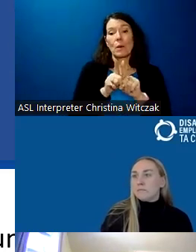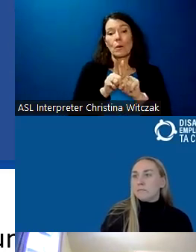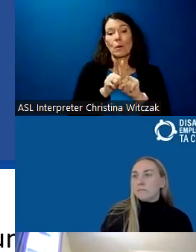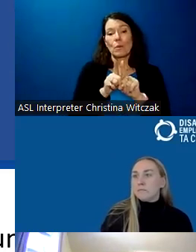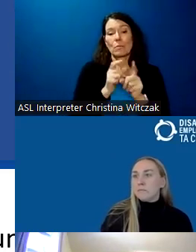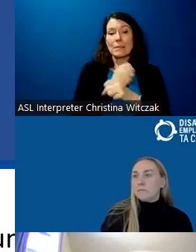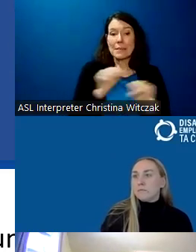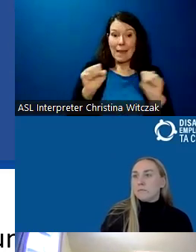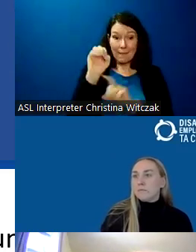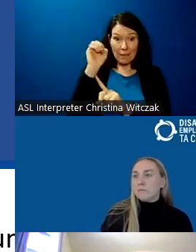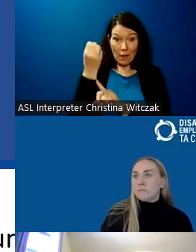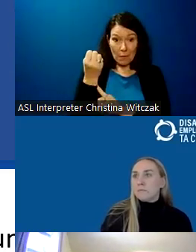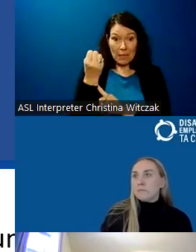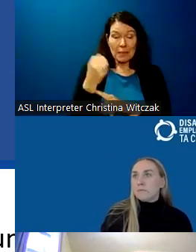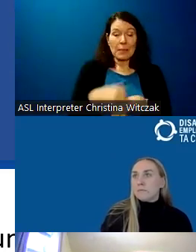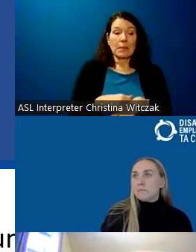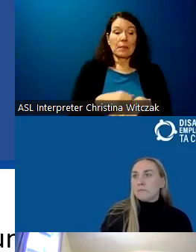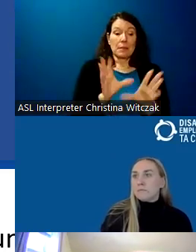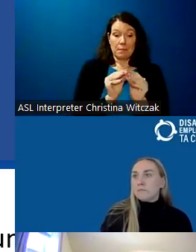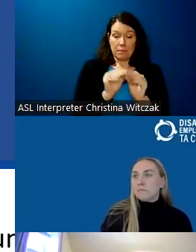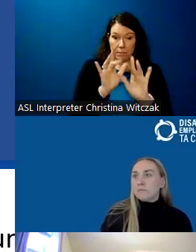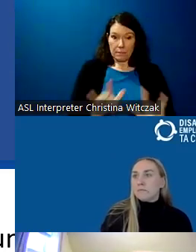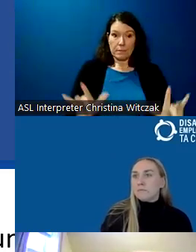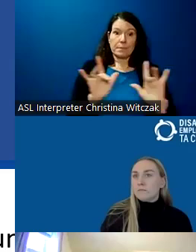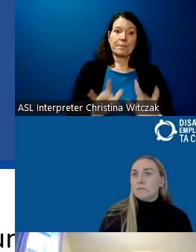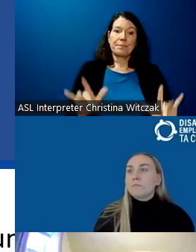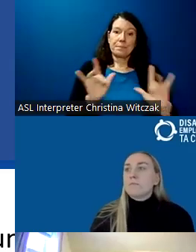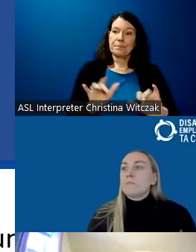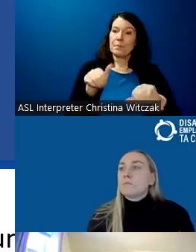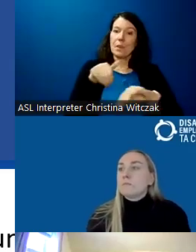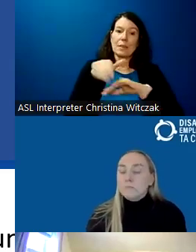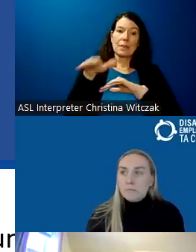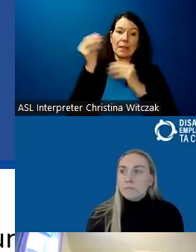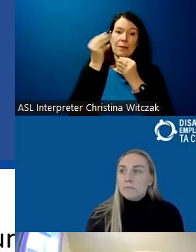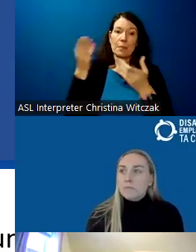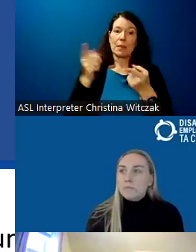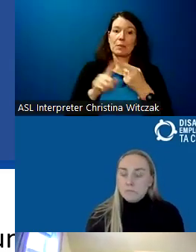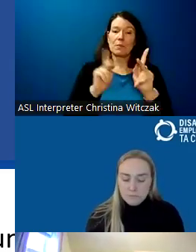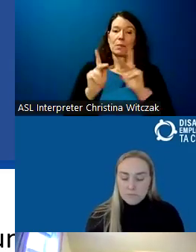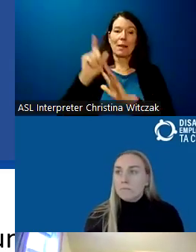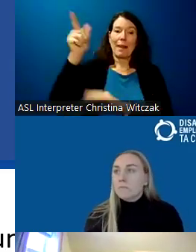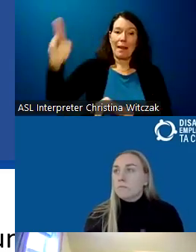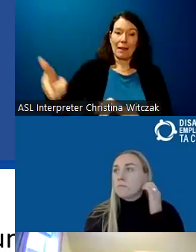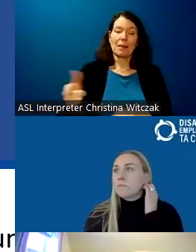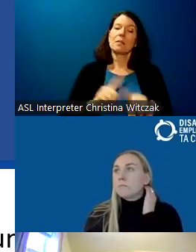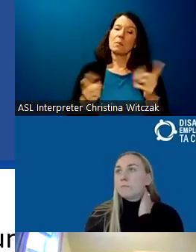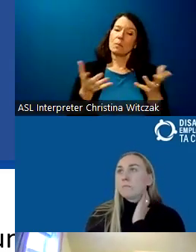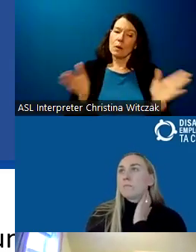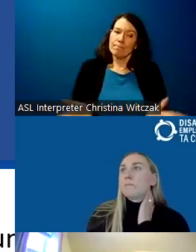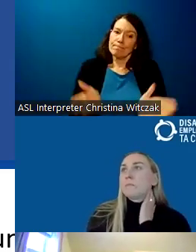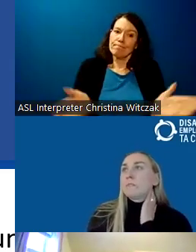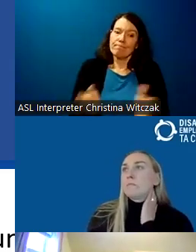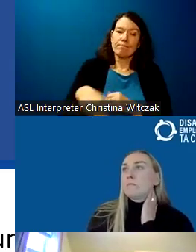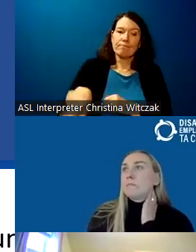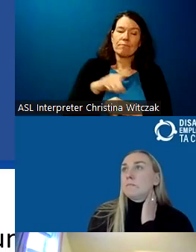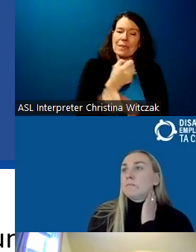safe environment. Yes, the meeting is recorded to send the information to participants later, but we want to encourage people that this is